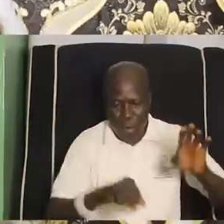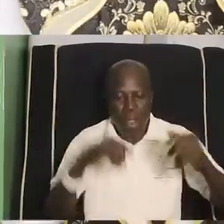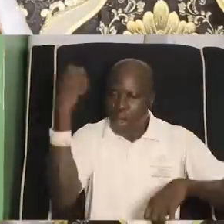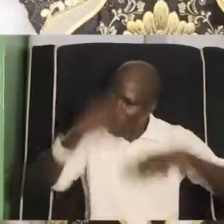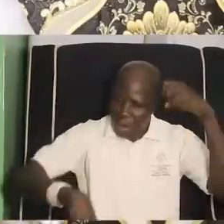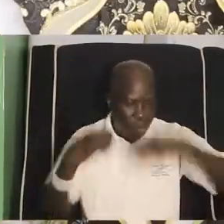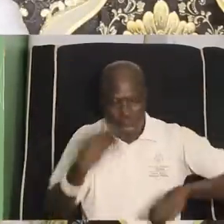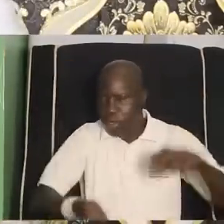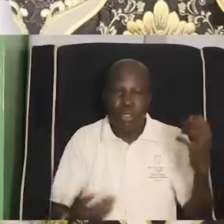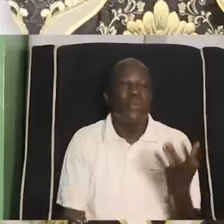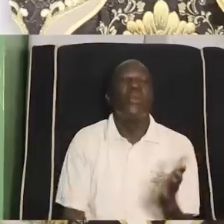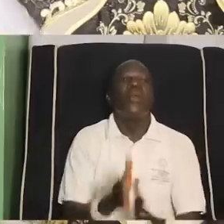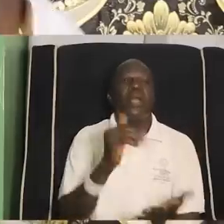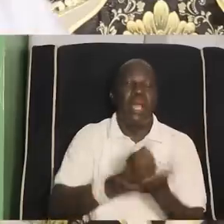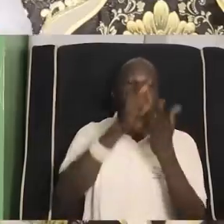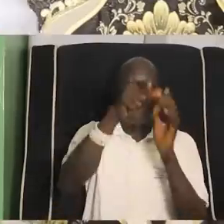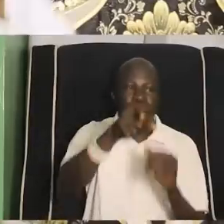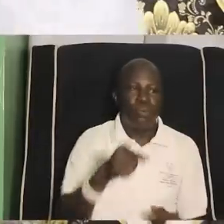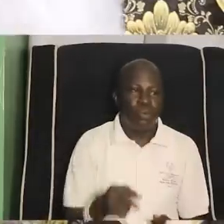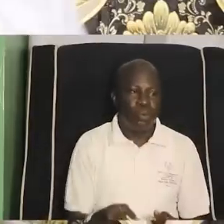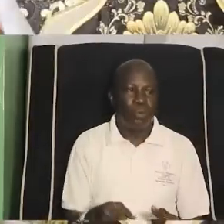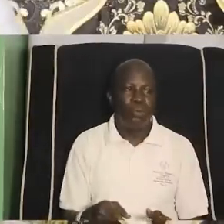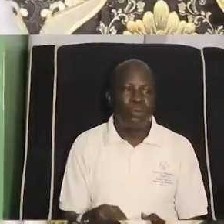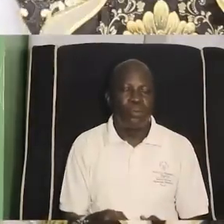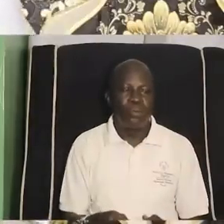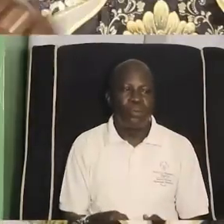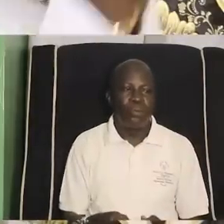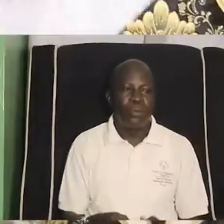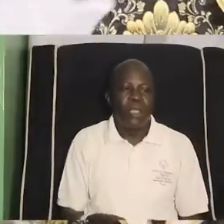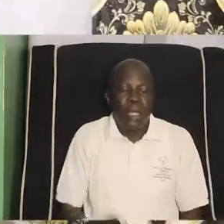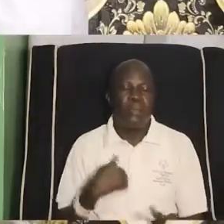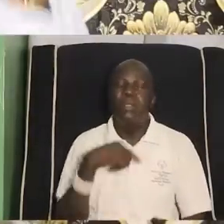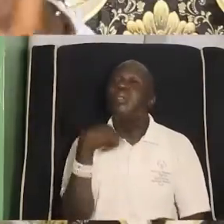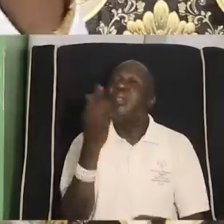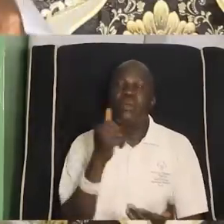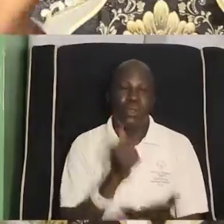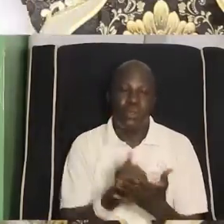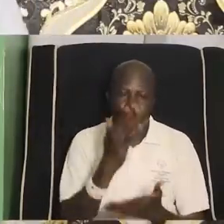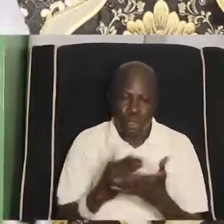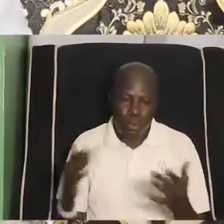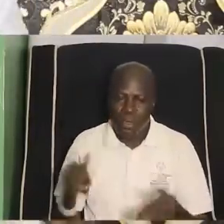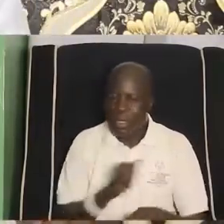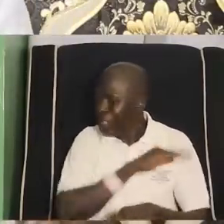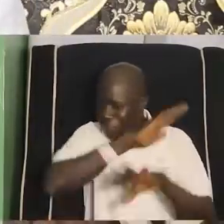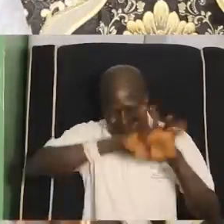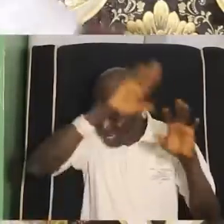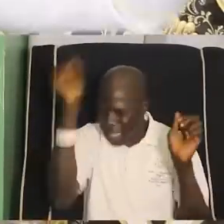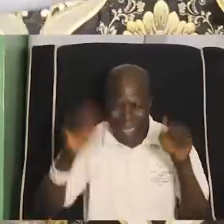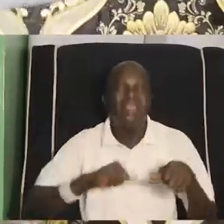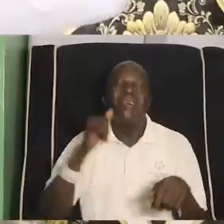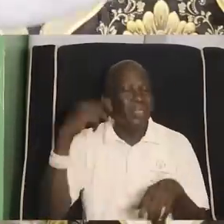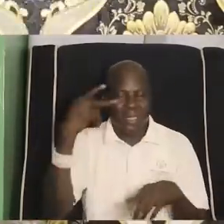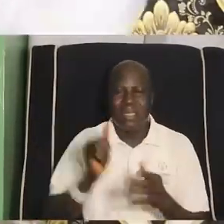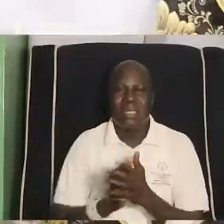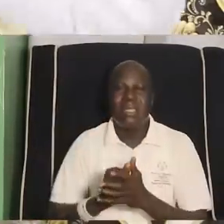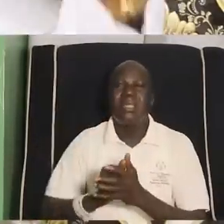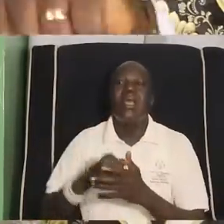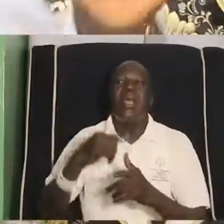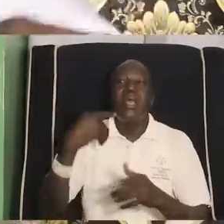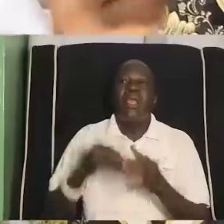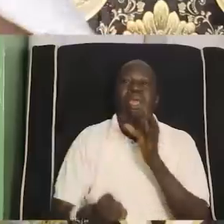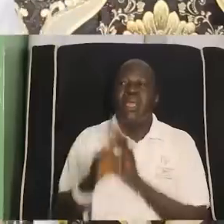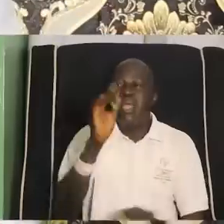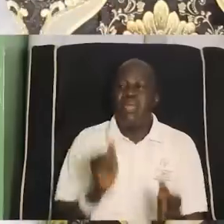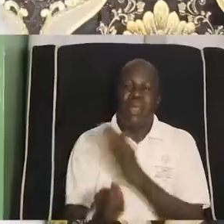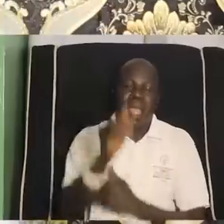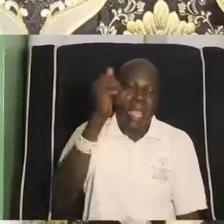you out. Amen. Yes, so kide fun. Let me tell you something. Oh, le da iranlowo yi. You cannot acquire this. So but iranlowo Olorun